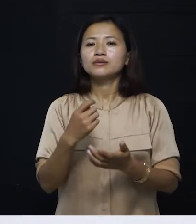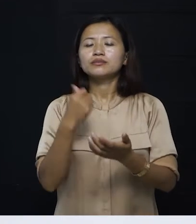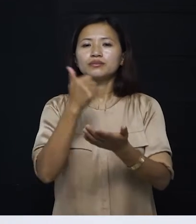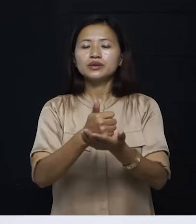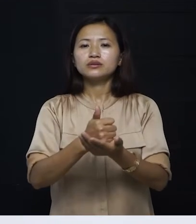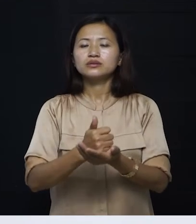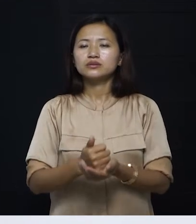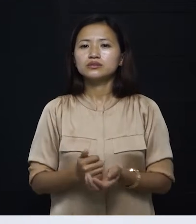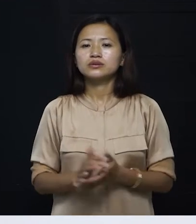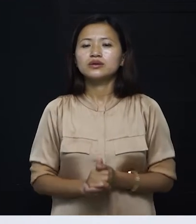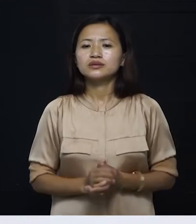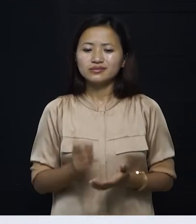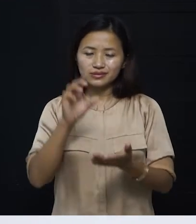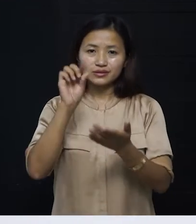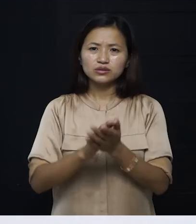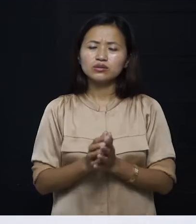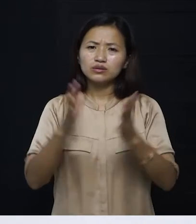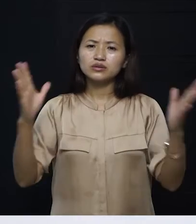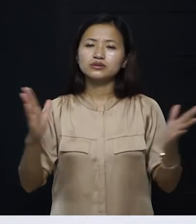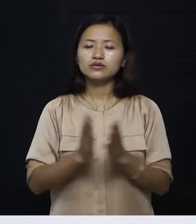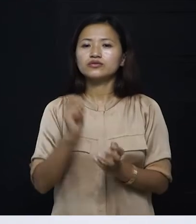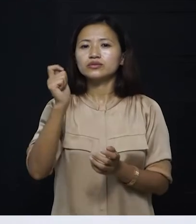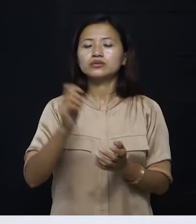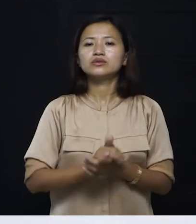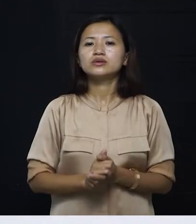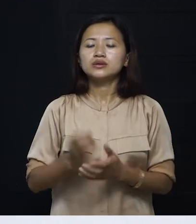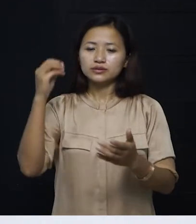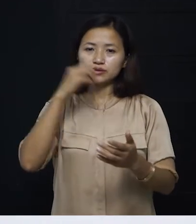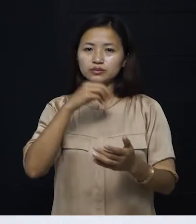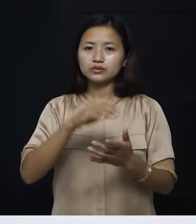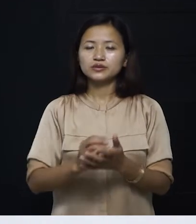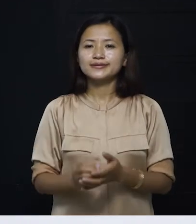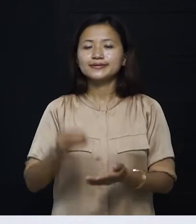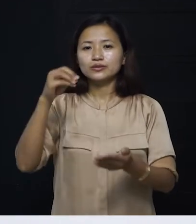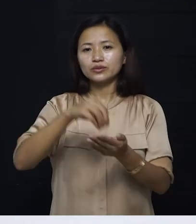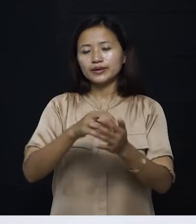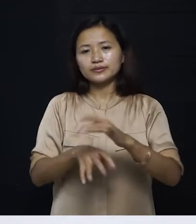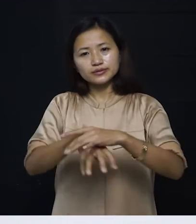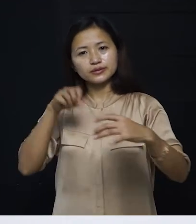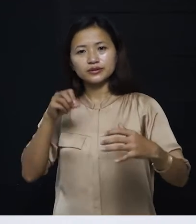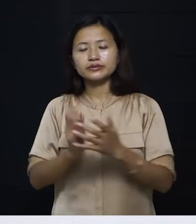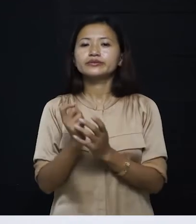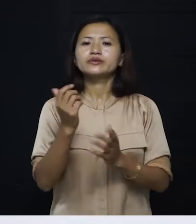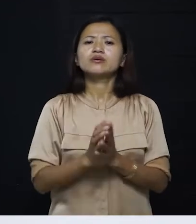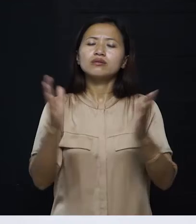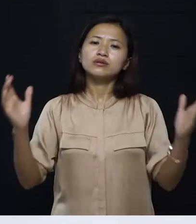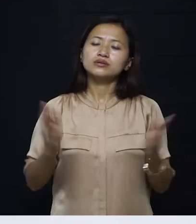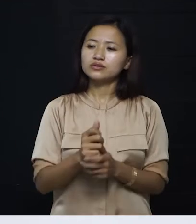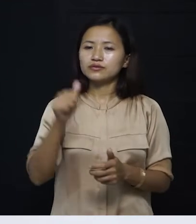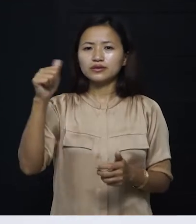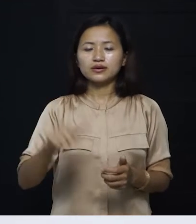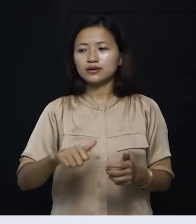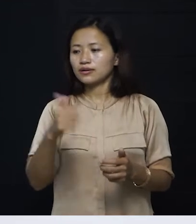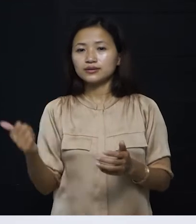also, it does lots of other works, okay, apart from depositing and withdrawal. Okay, they do lots of other